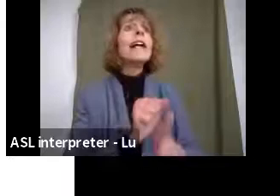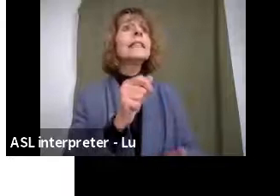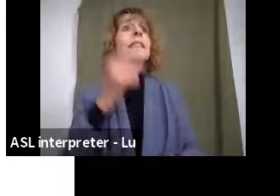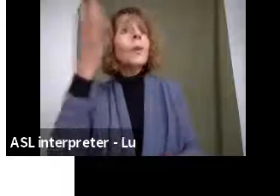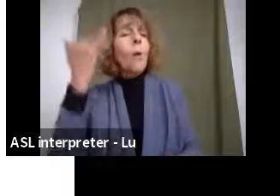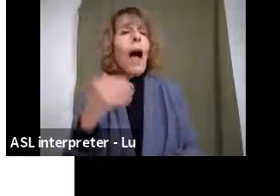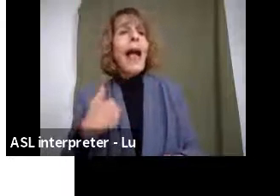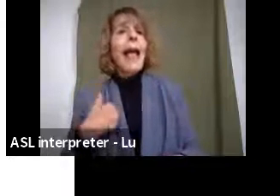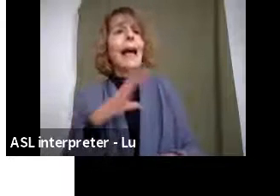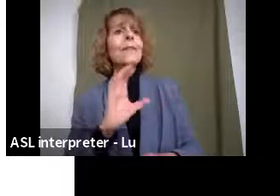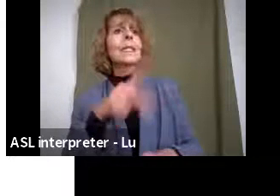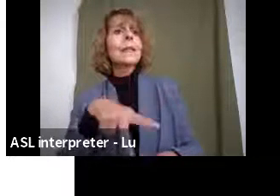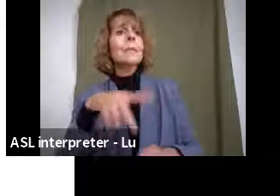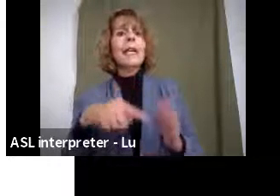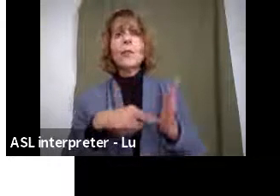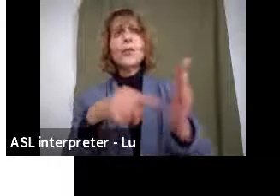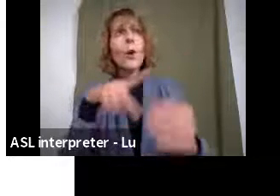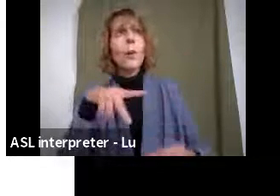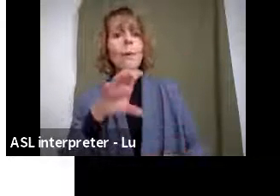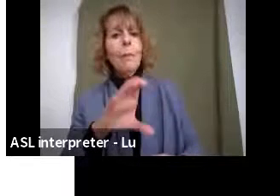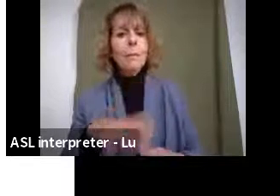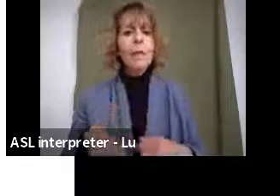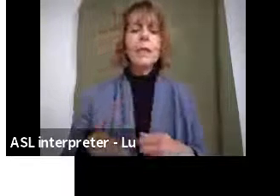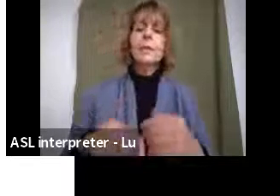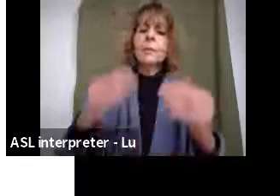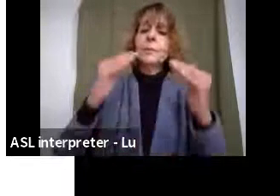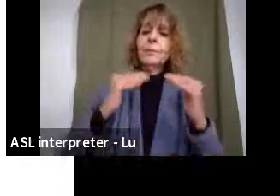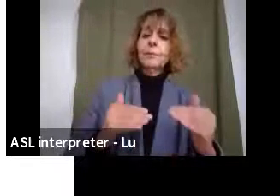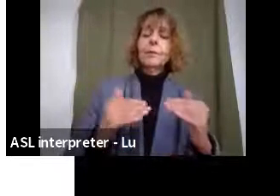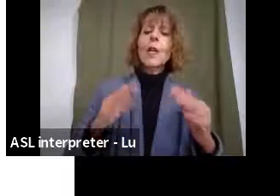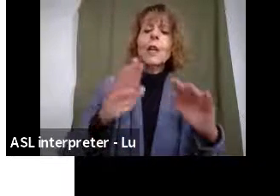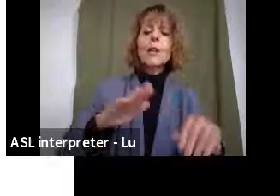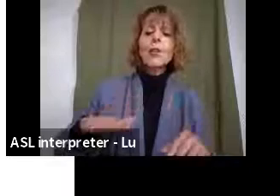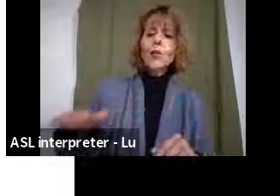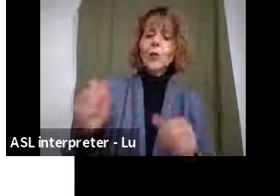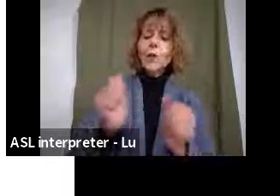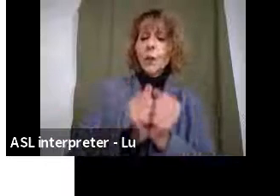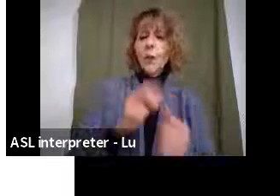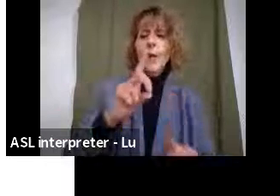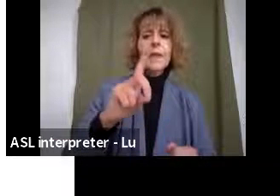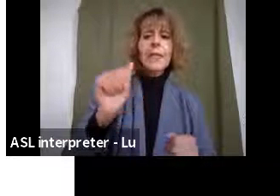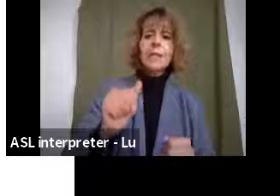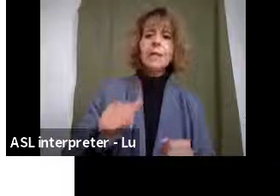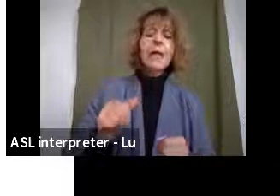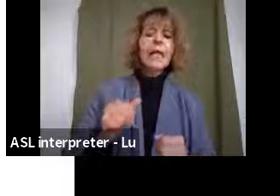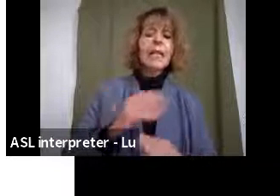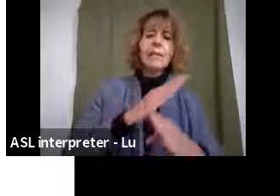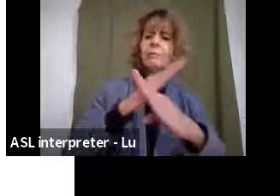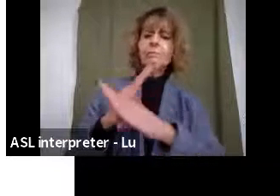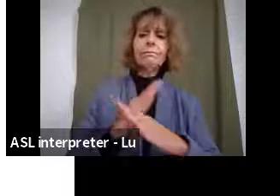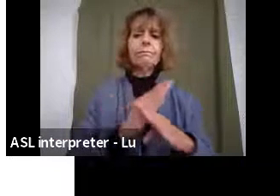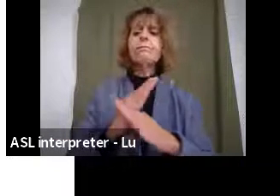even received an education, it was in a special classroom or even a separate